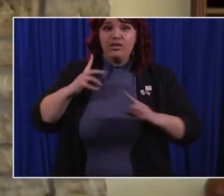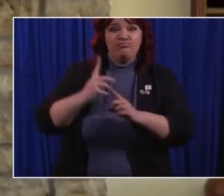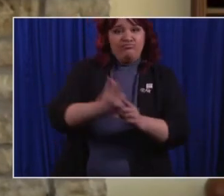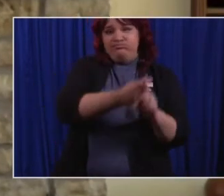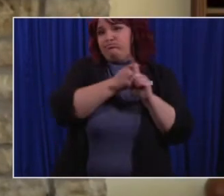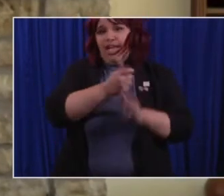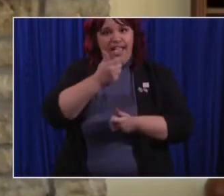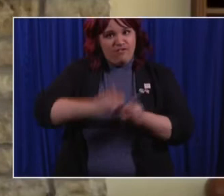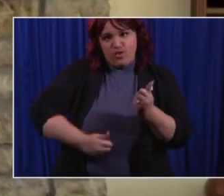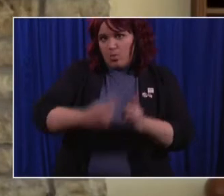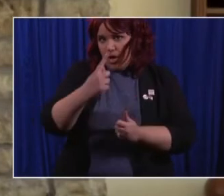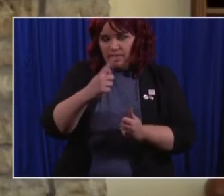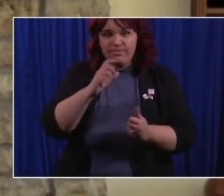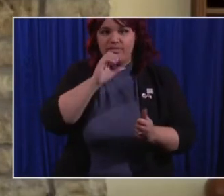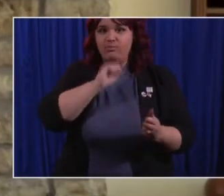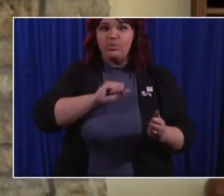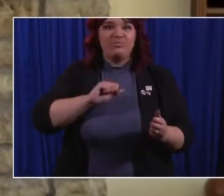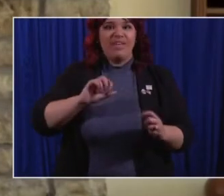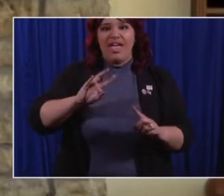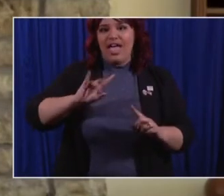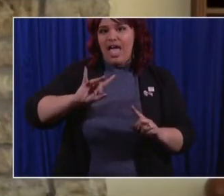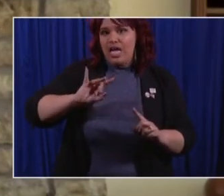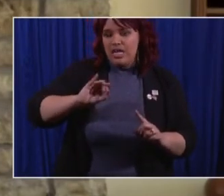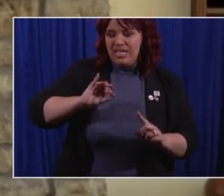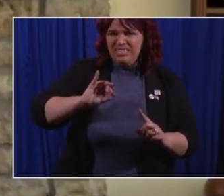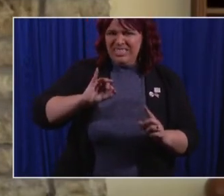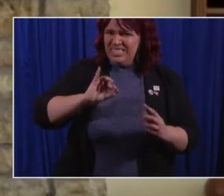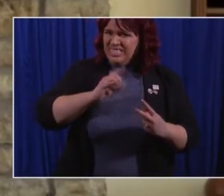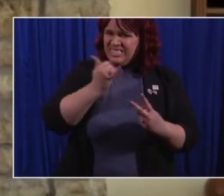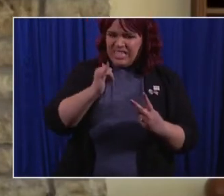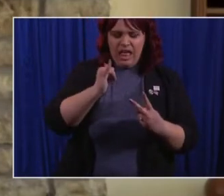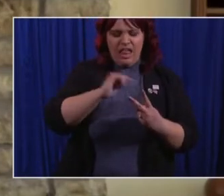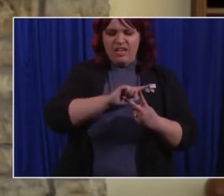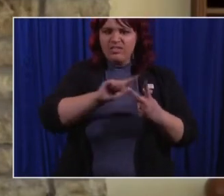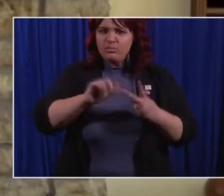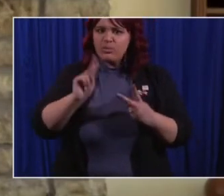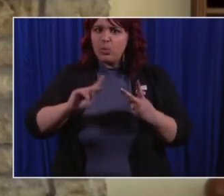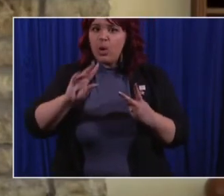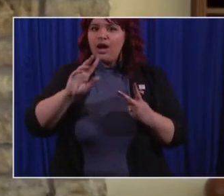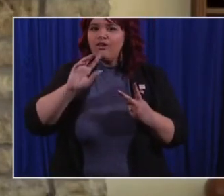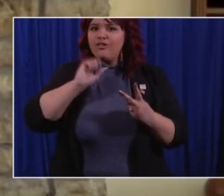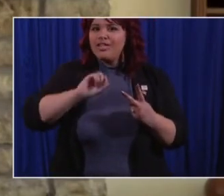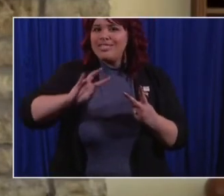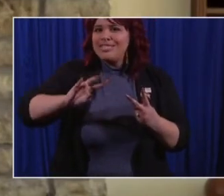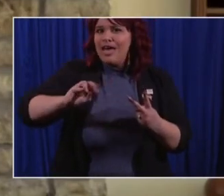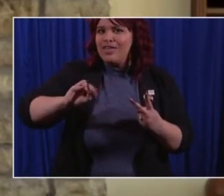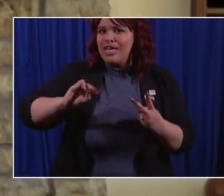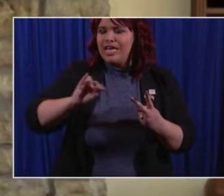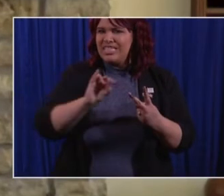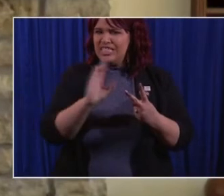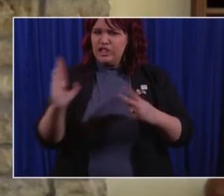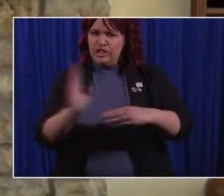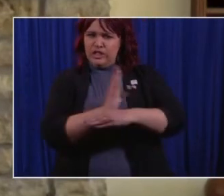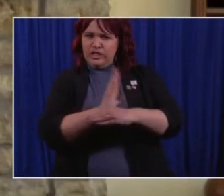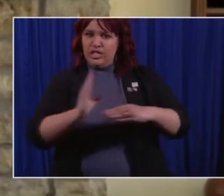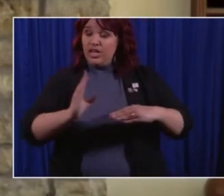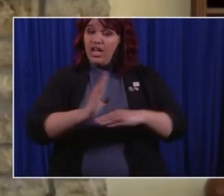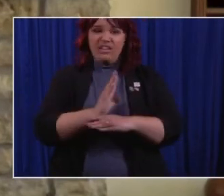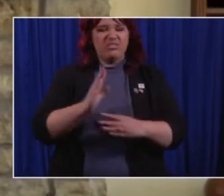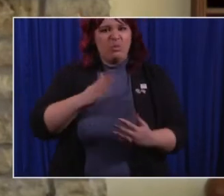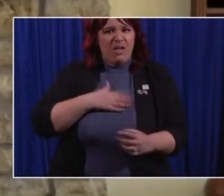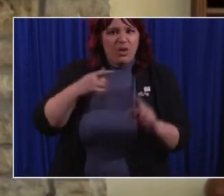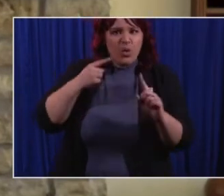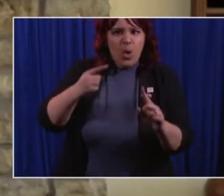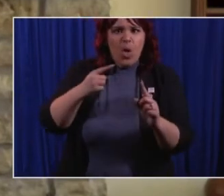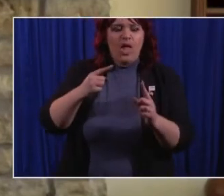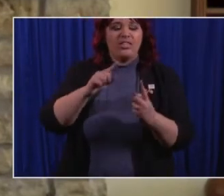We need to get up into the 70s at least with 70-year-olds. That would be my goal. And I think we can do that. I think the